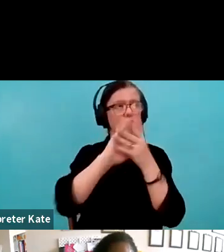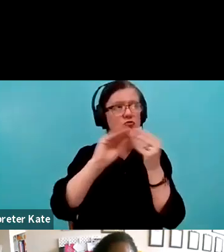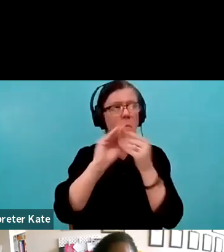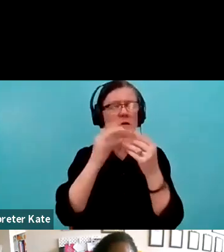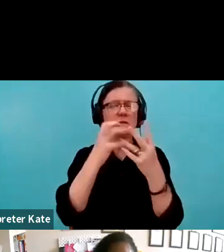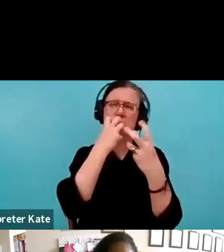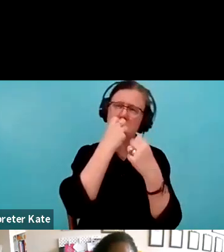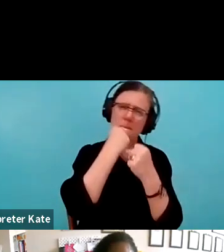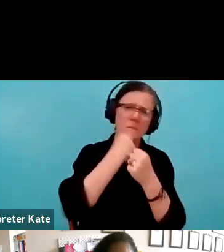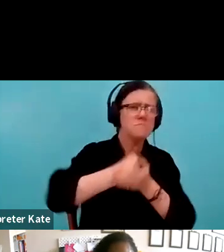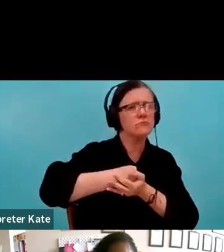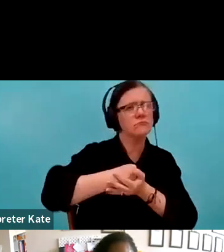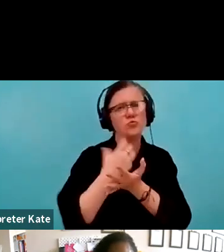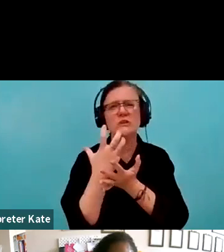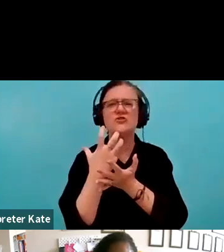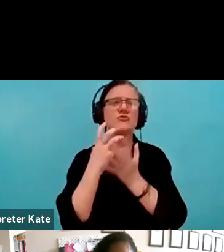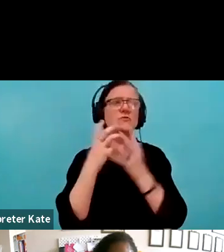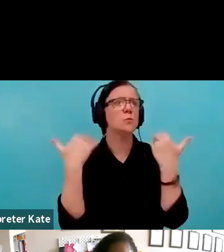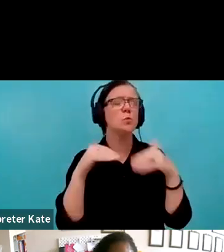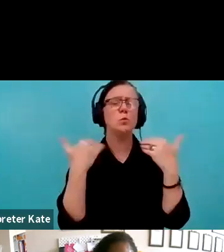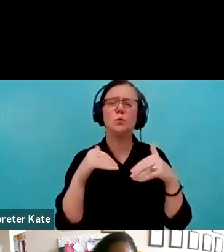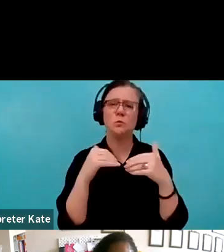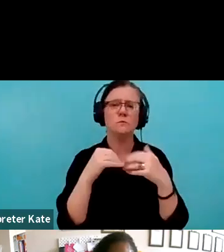is something really valuable,